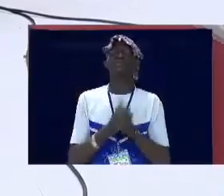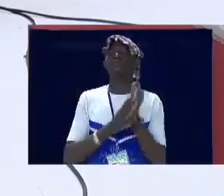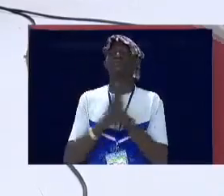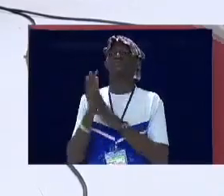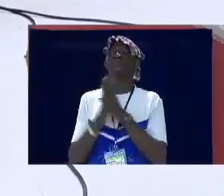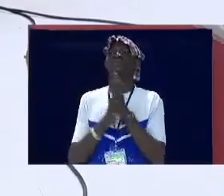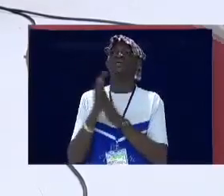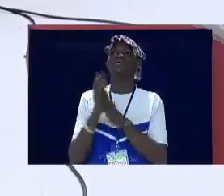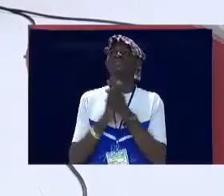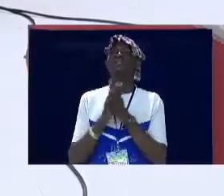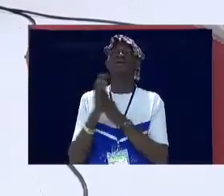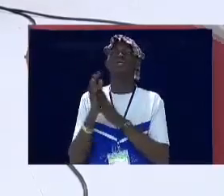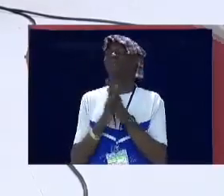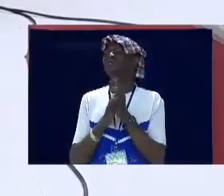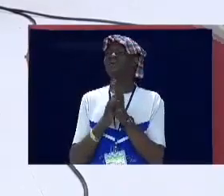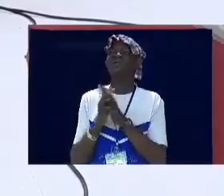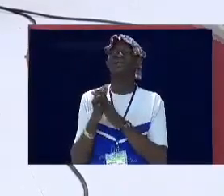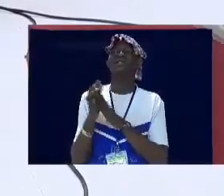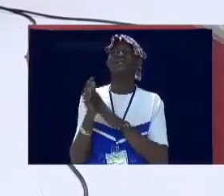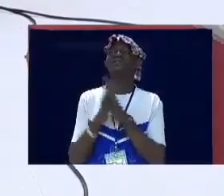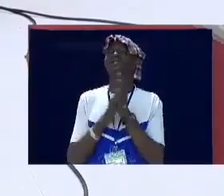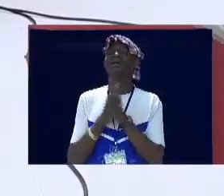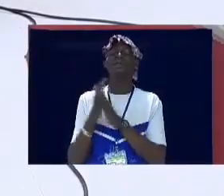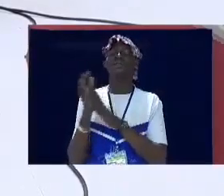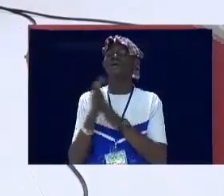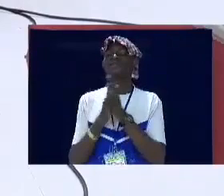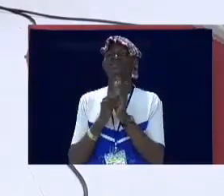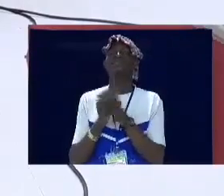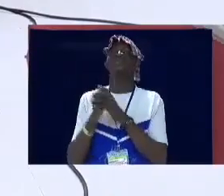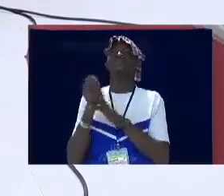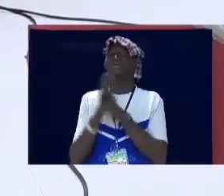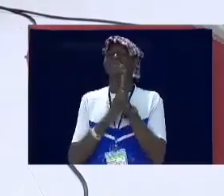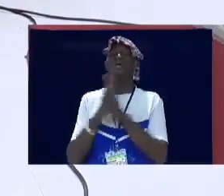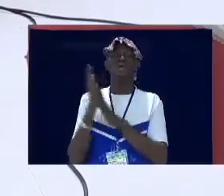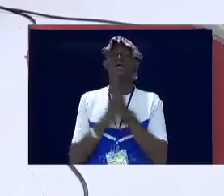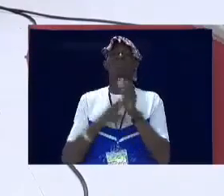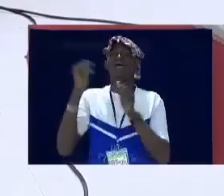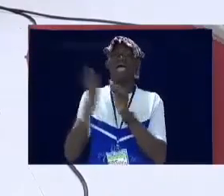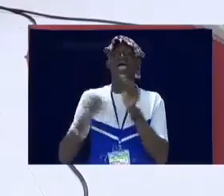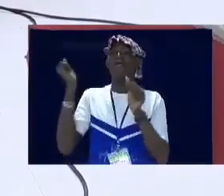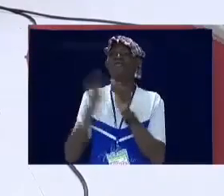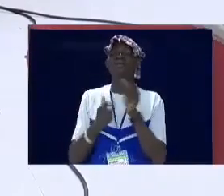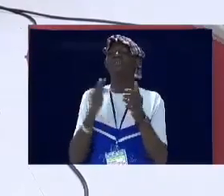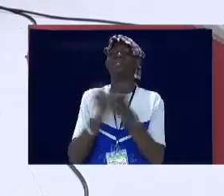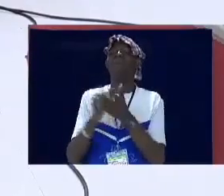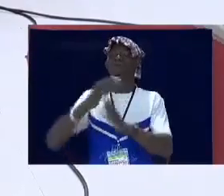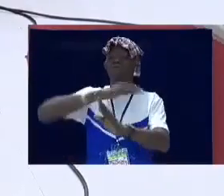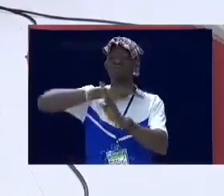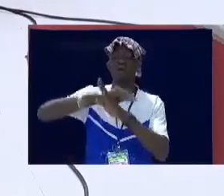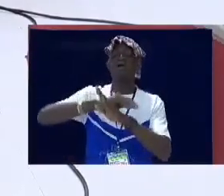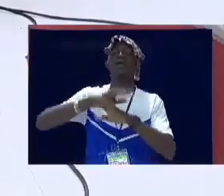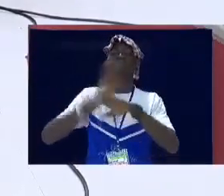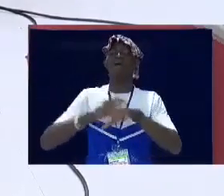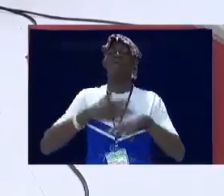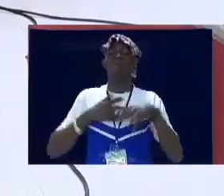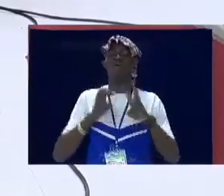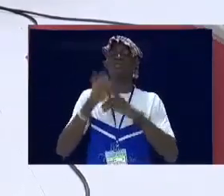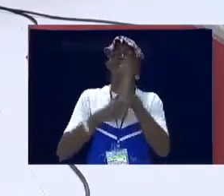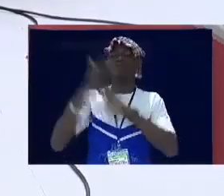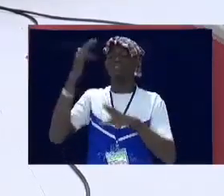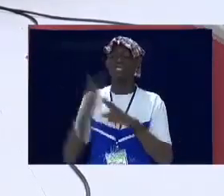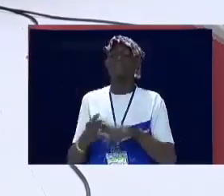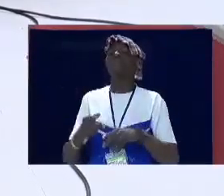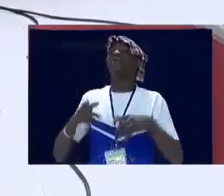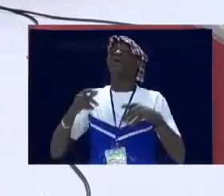ba fe duro laarin iwo ati anyamo re ki Olorun o fun won tutu ki o fun won danu. That all